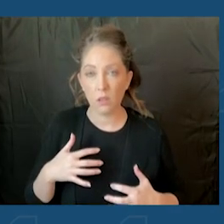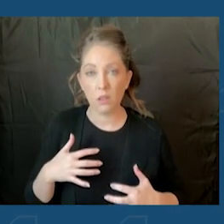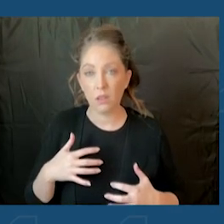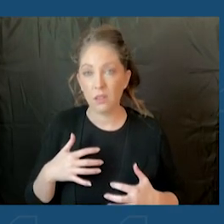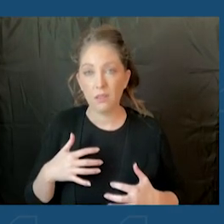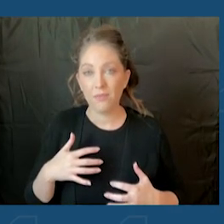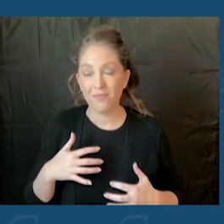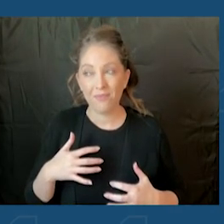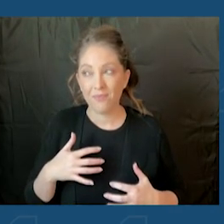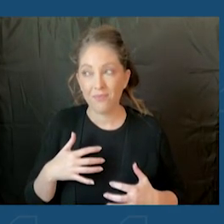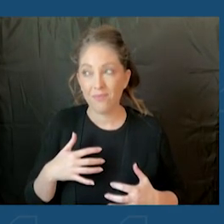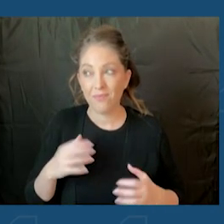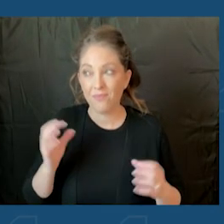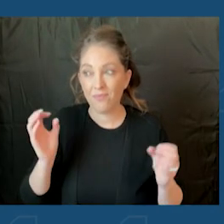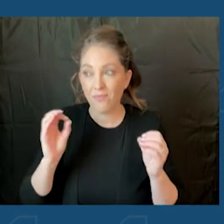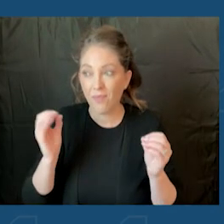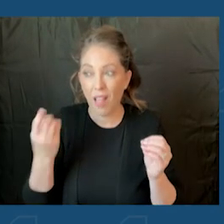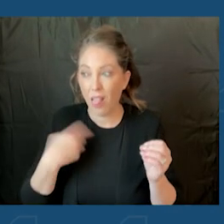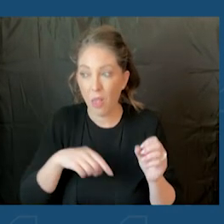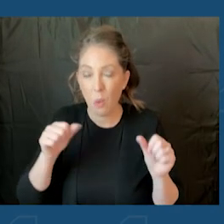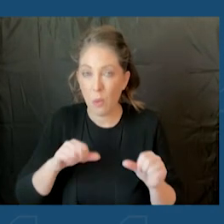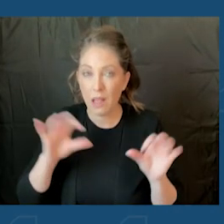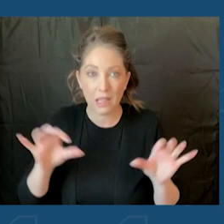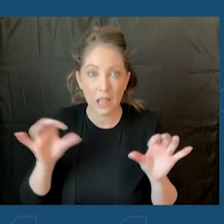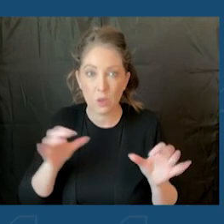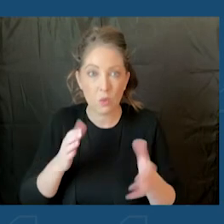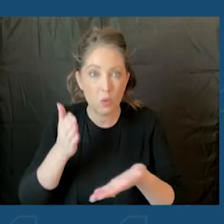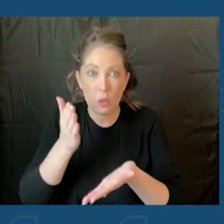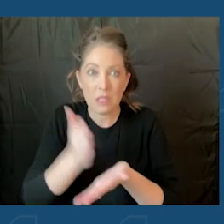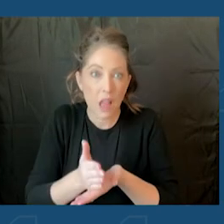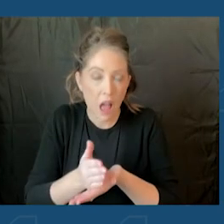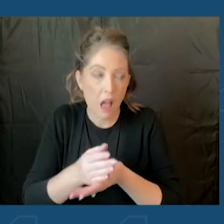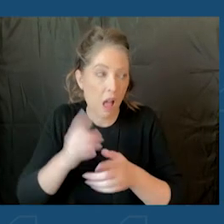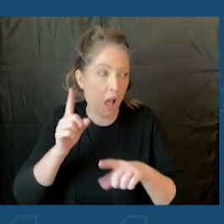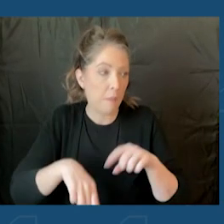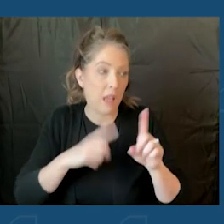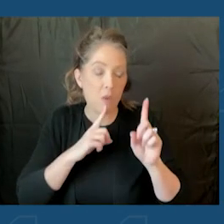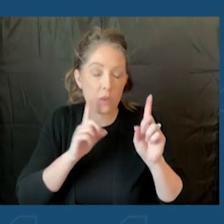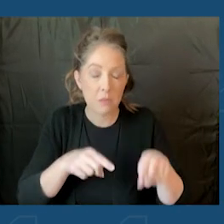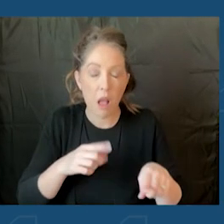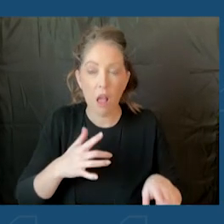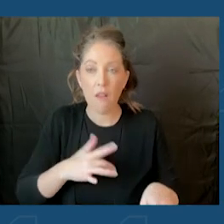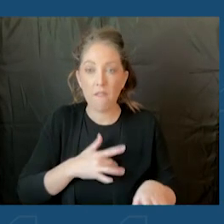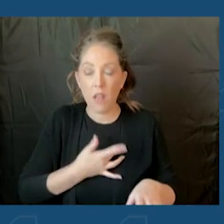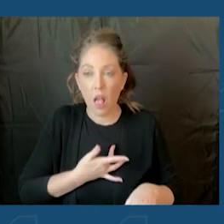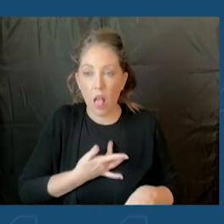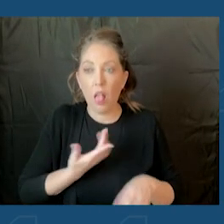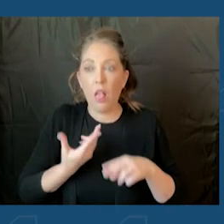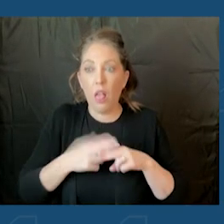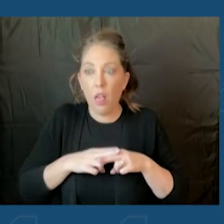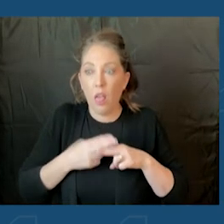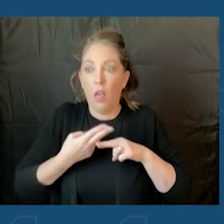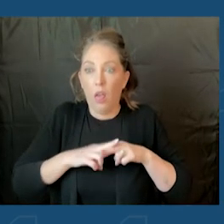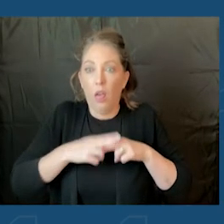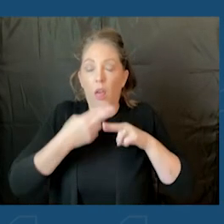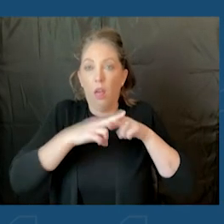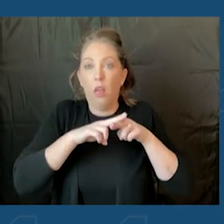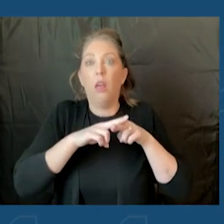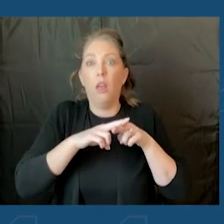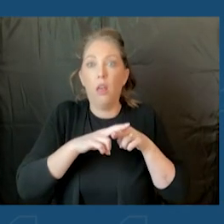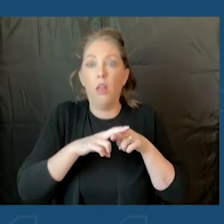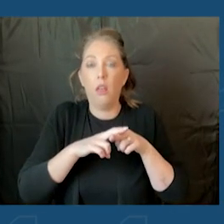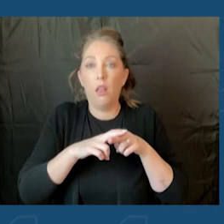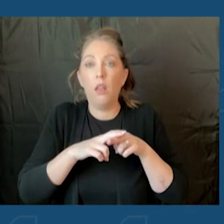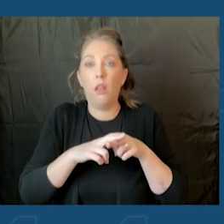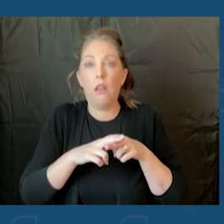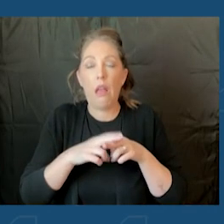we can do to respond to this or stop this, just continued to grow incident after incident. And I think it reached a